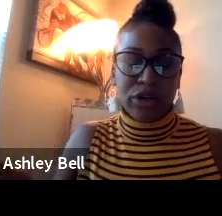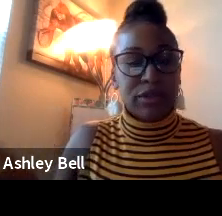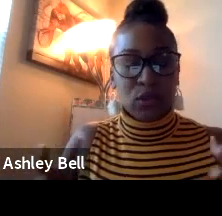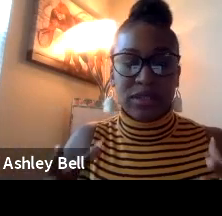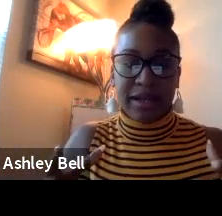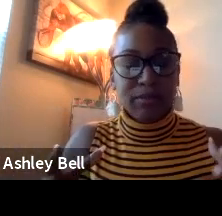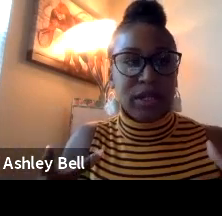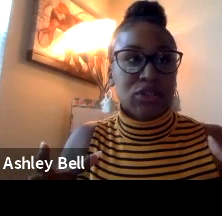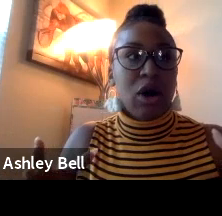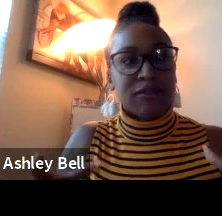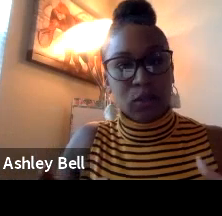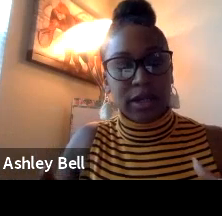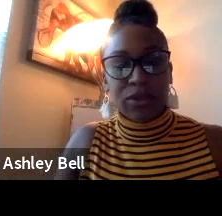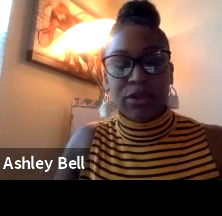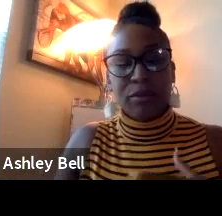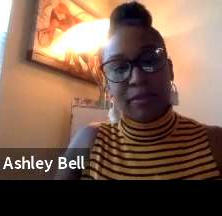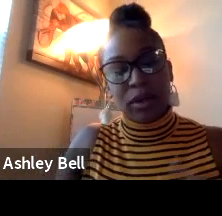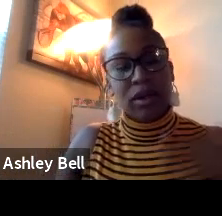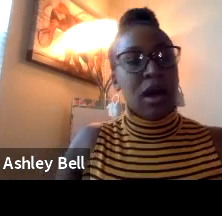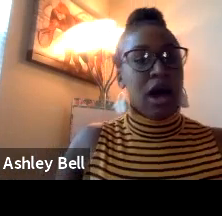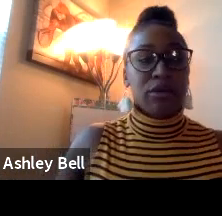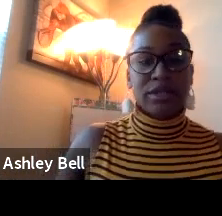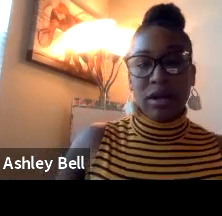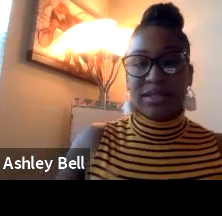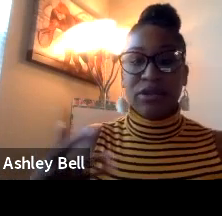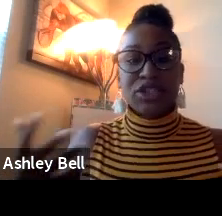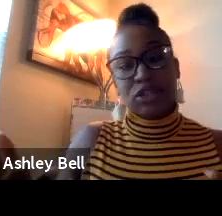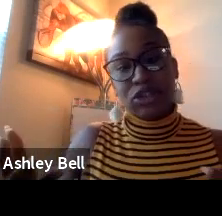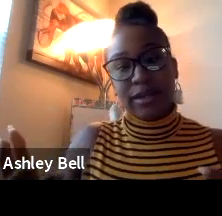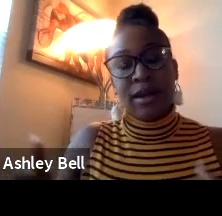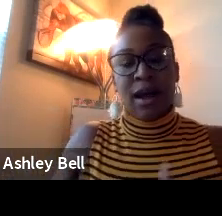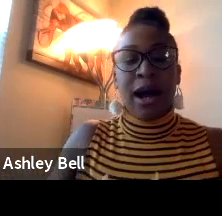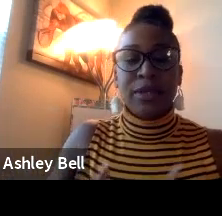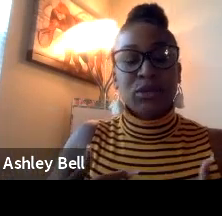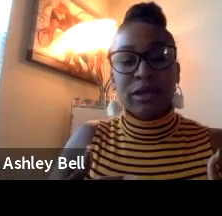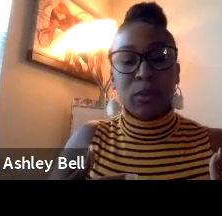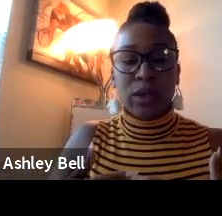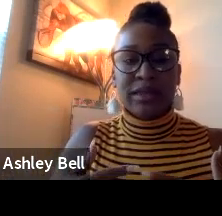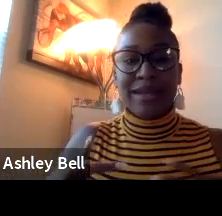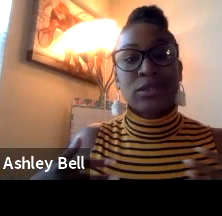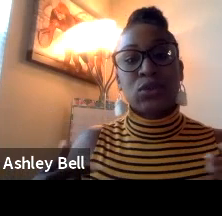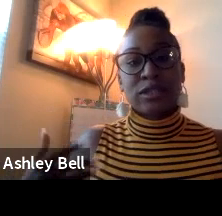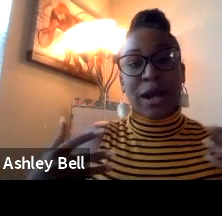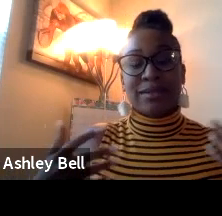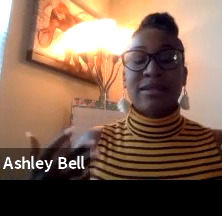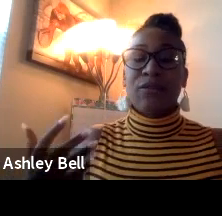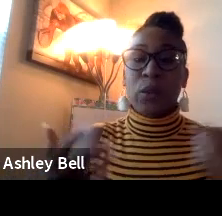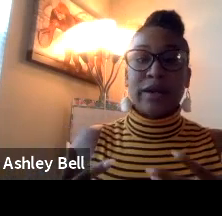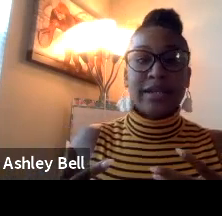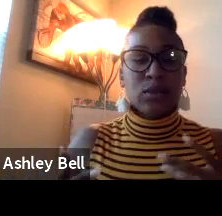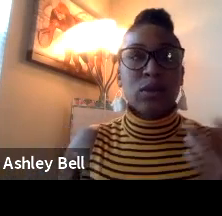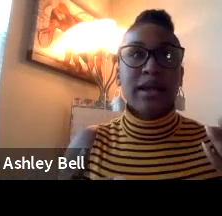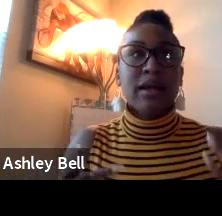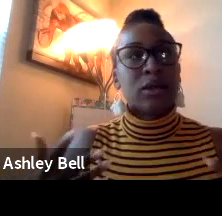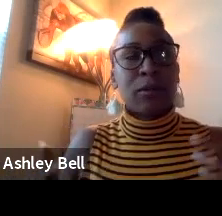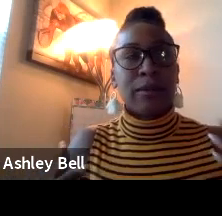when you're in the school setting, because you're often working with other people, other adults, other children. It's really important that students practice